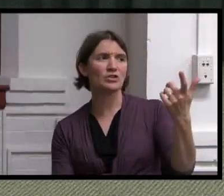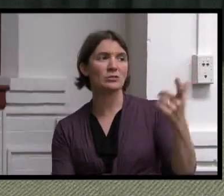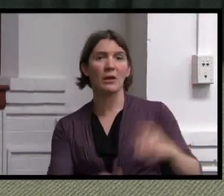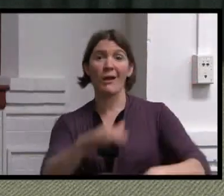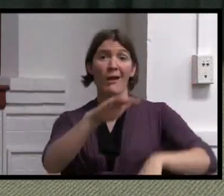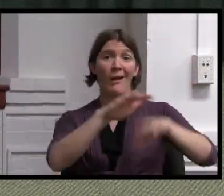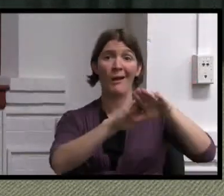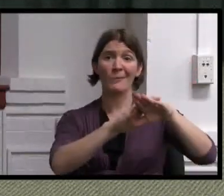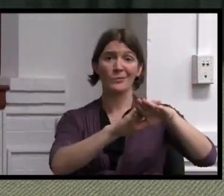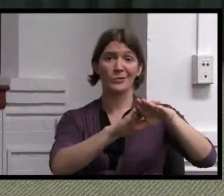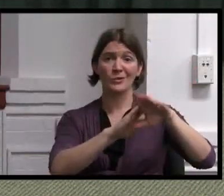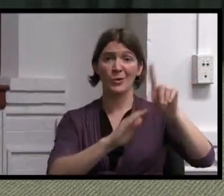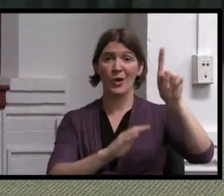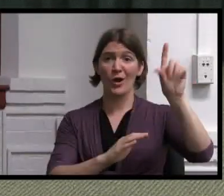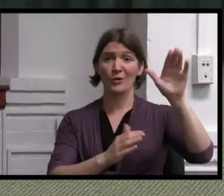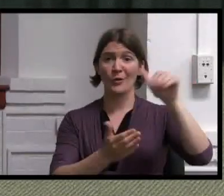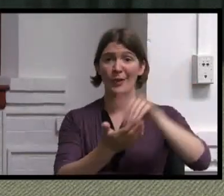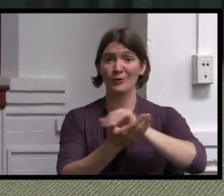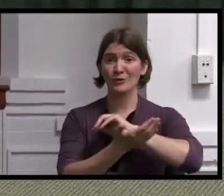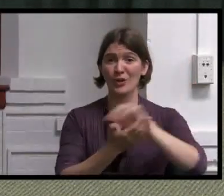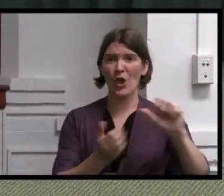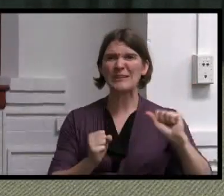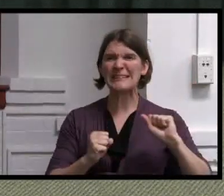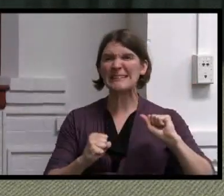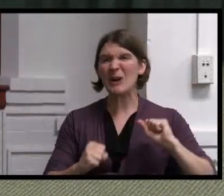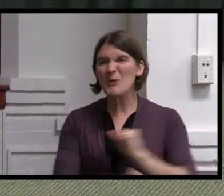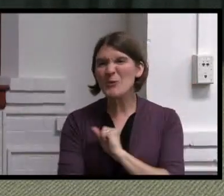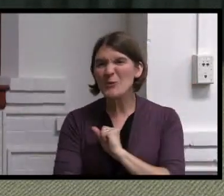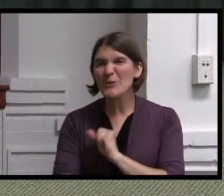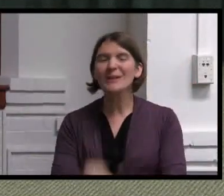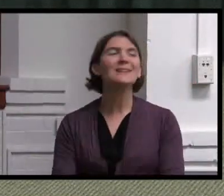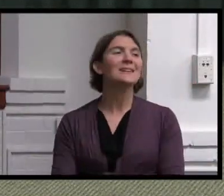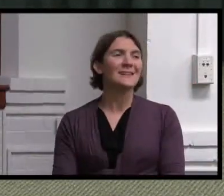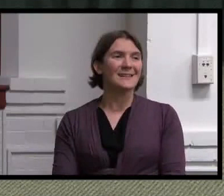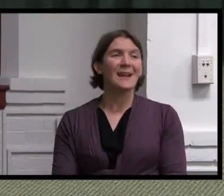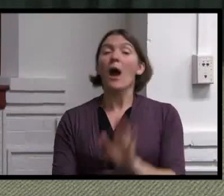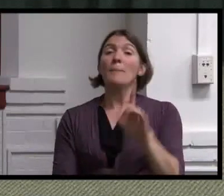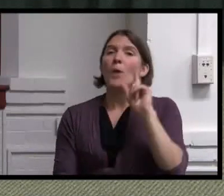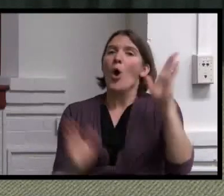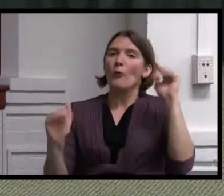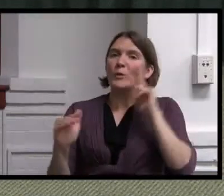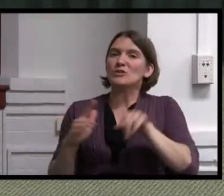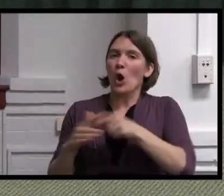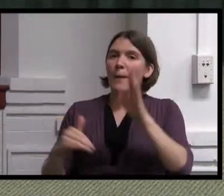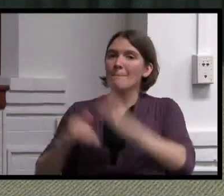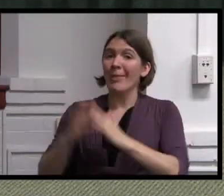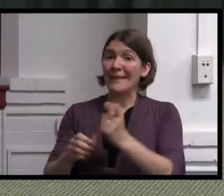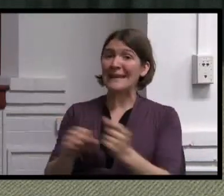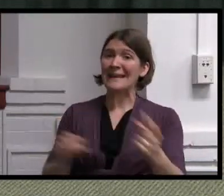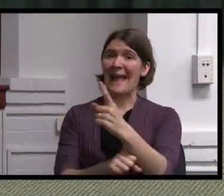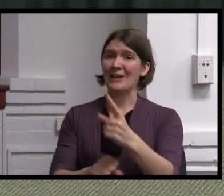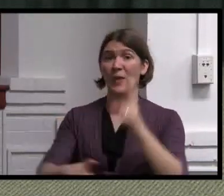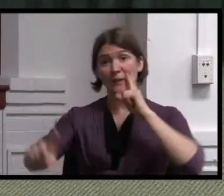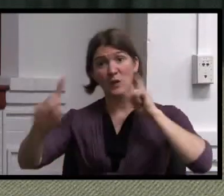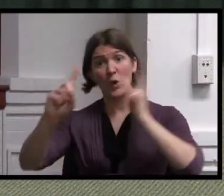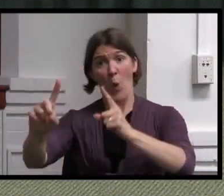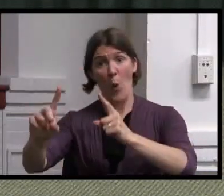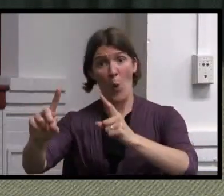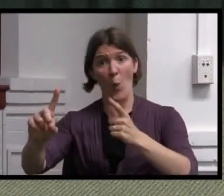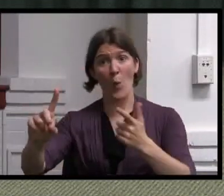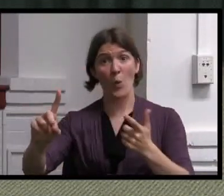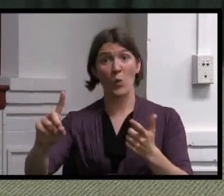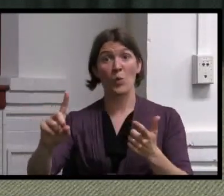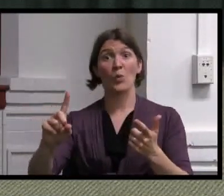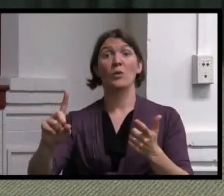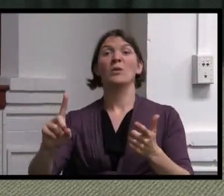could be up to $100,000 maybe. Oh, wow. But hopefully we can start building next year. That would be the really nice thing to start,